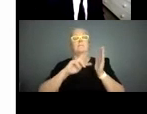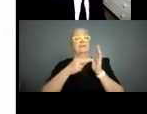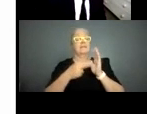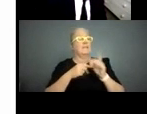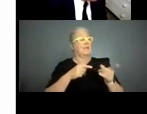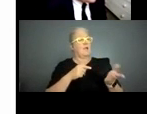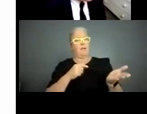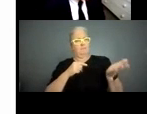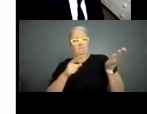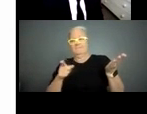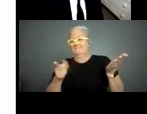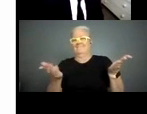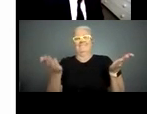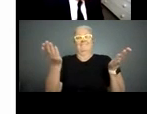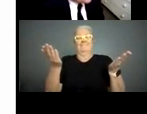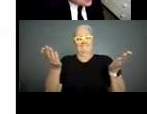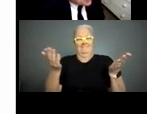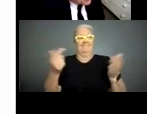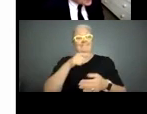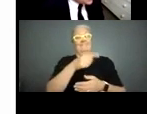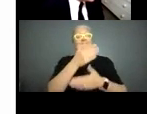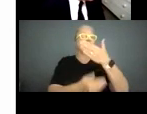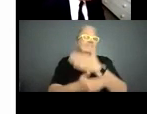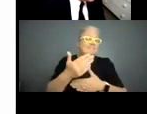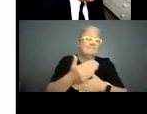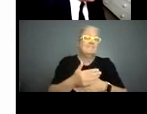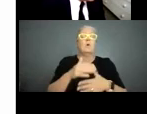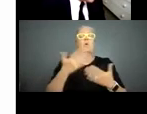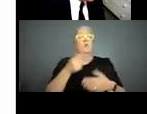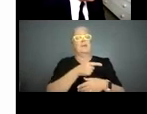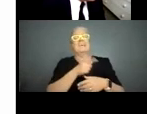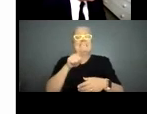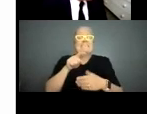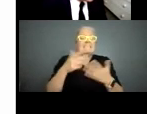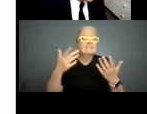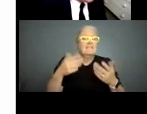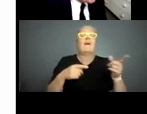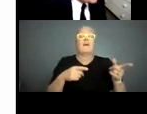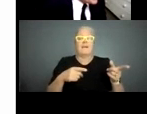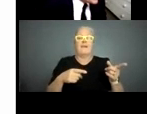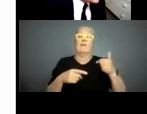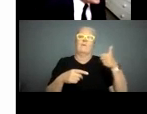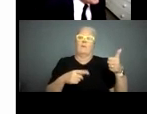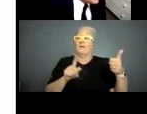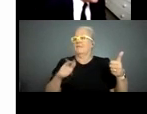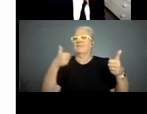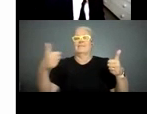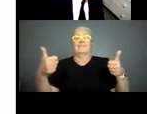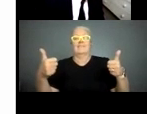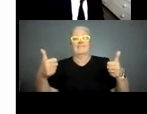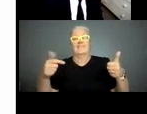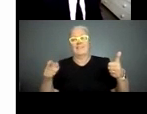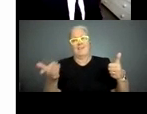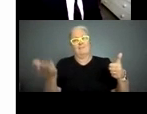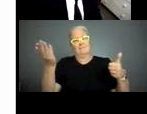benefit. And the disabled child, or the child with needs, benefits as well, because they have a much better and easier relationship